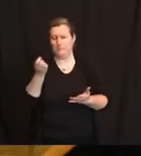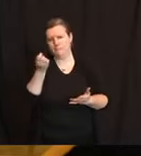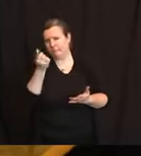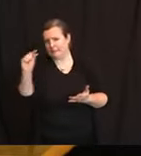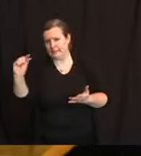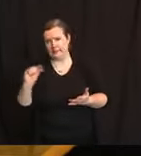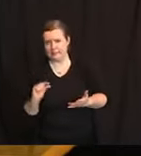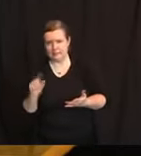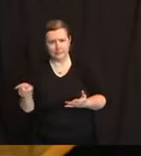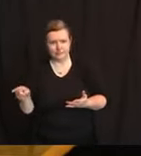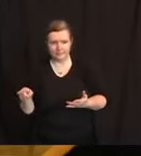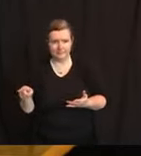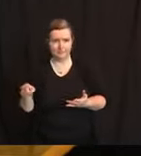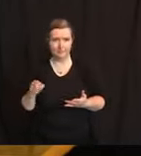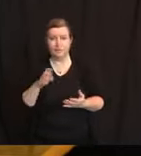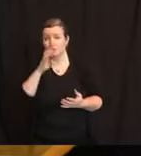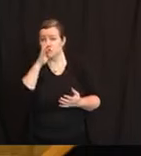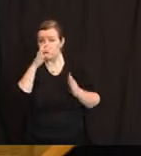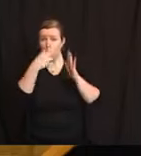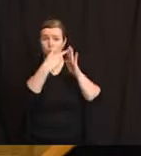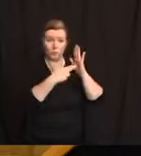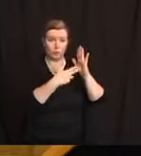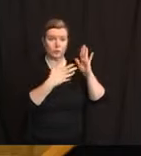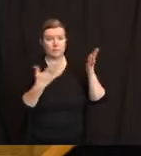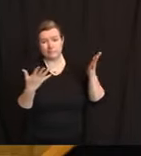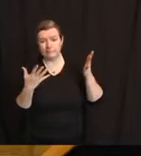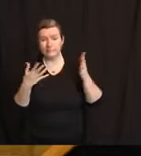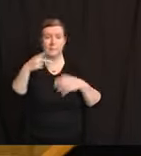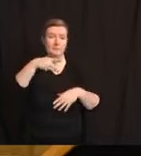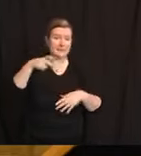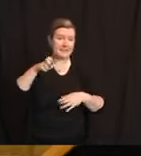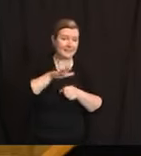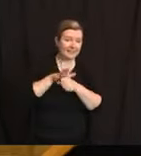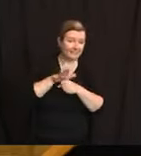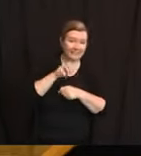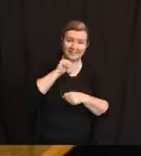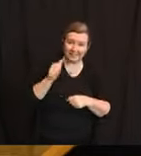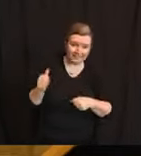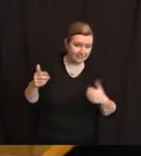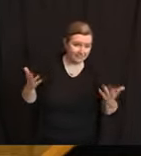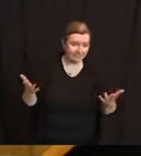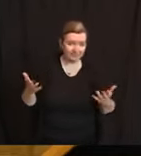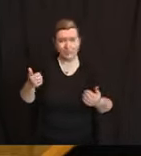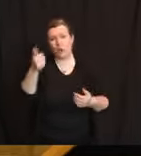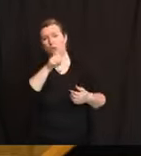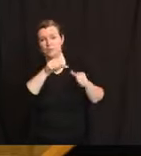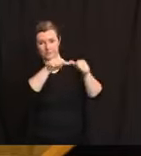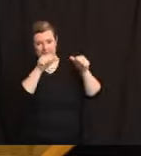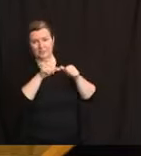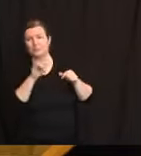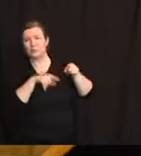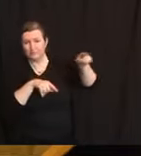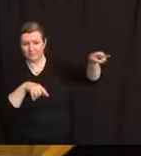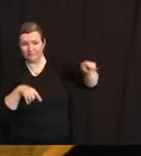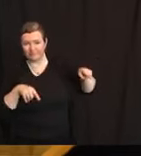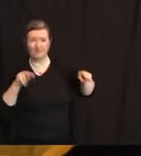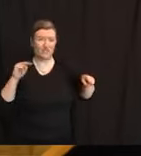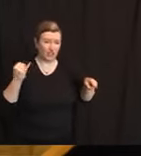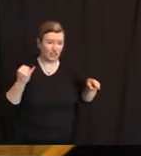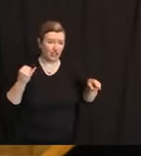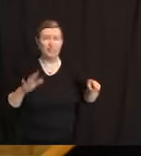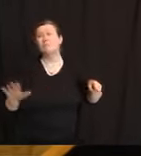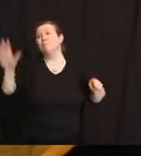have PPE, adequate PPE? They did not. And neither did anyone else in New Jersey and in the United